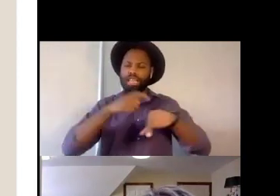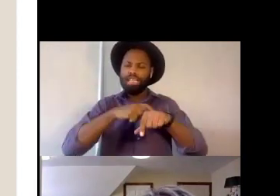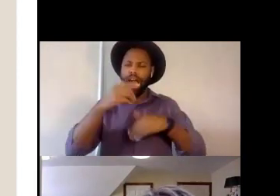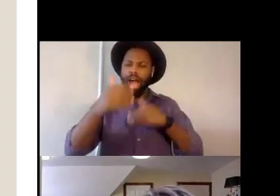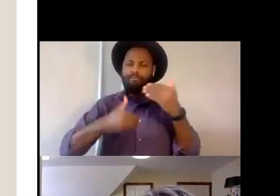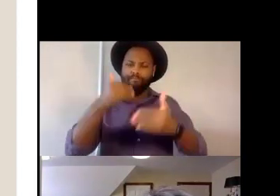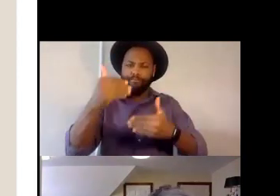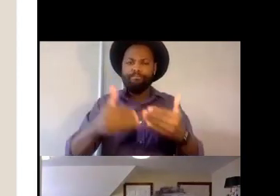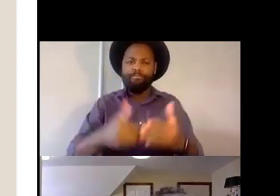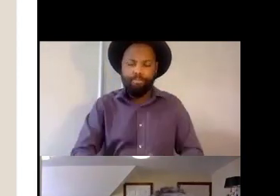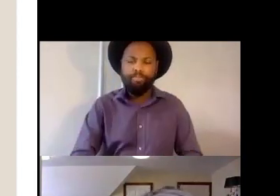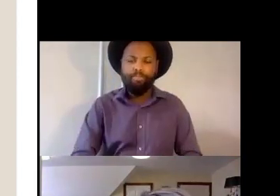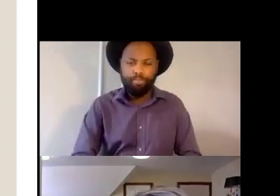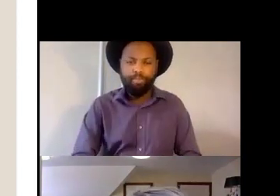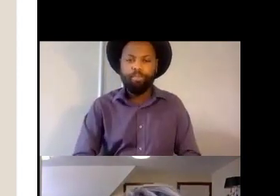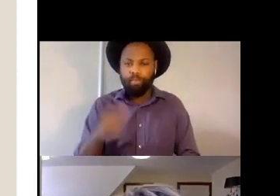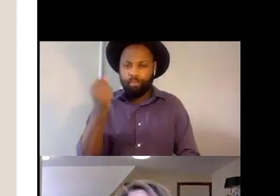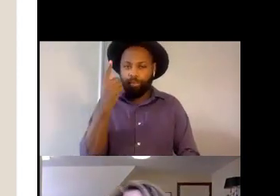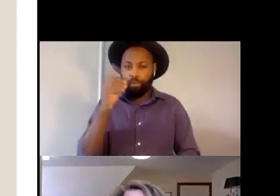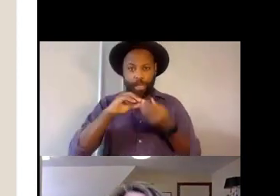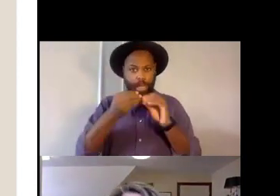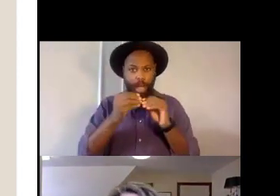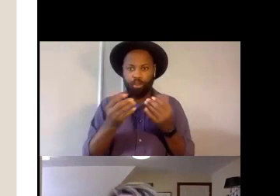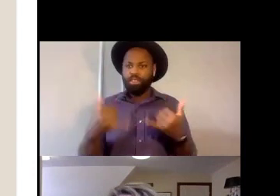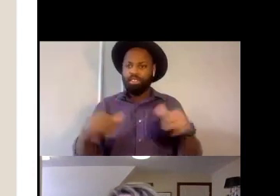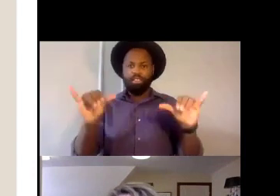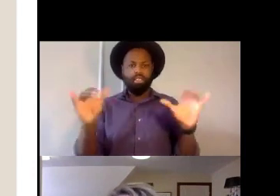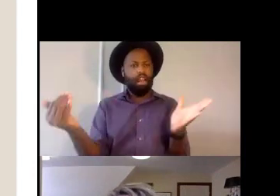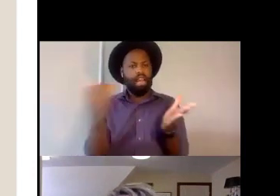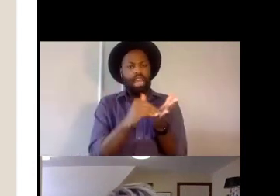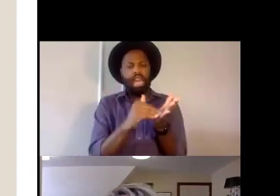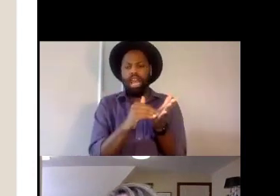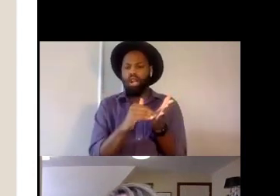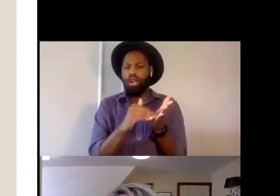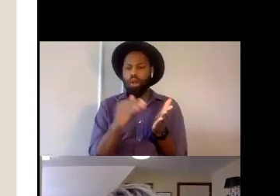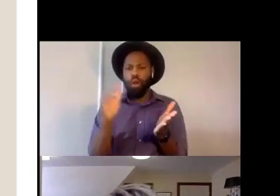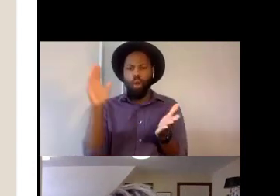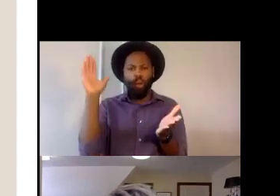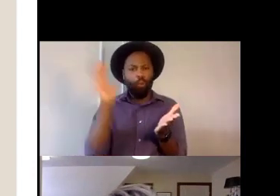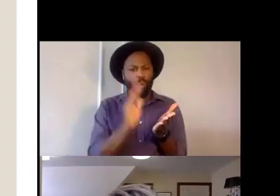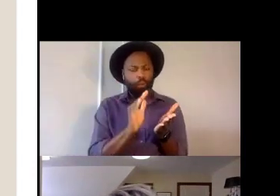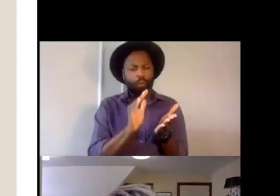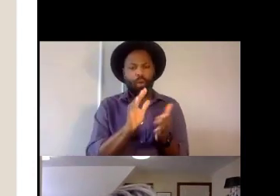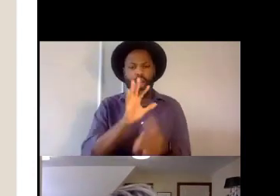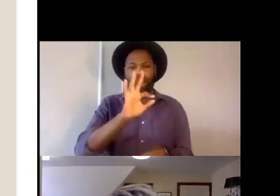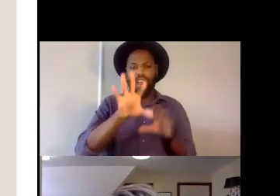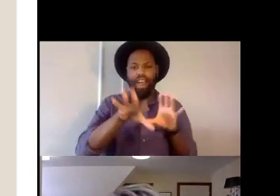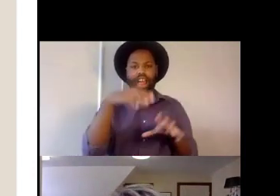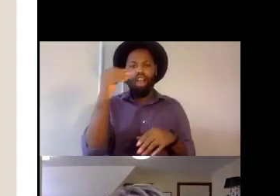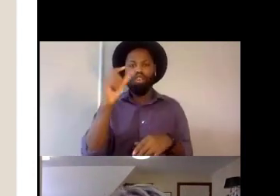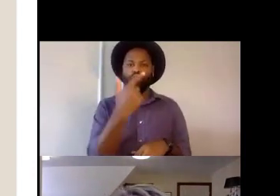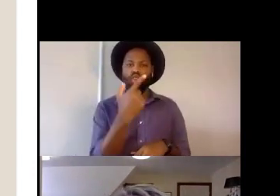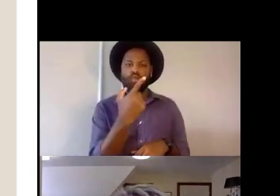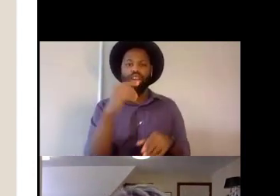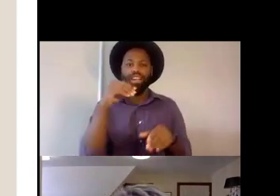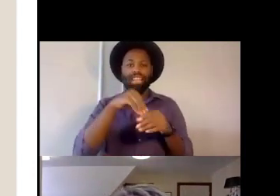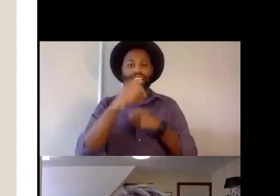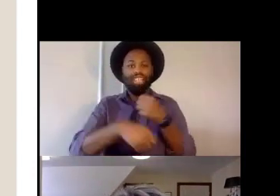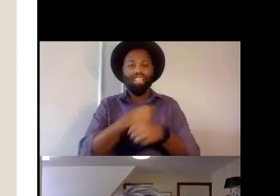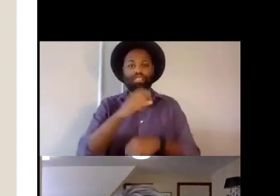but the numbers are still, again, quite small. 9 out of 21 in 2016.